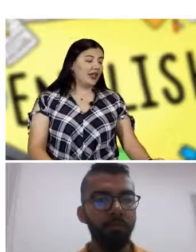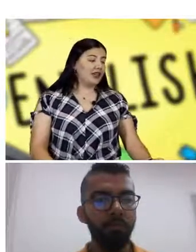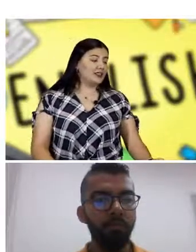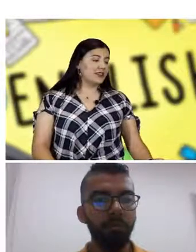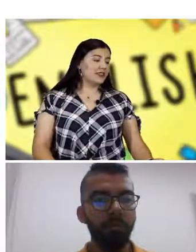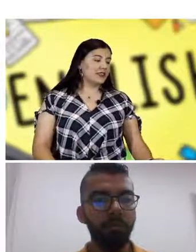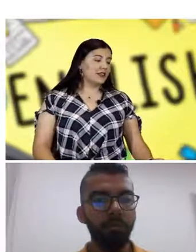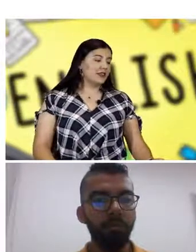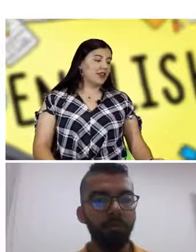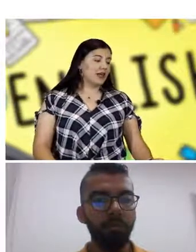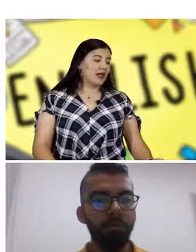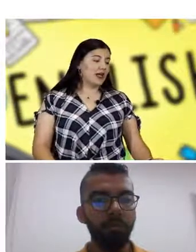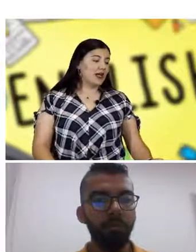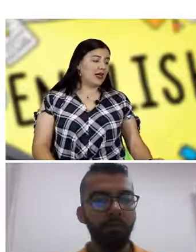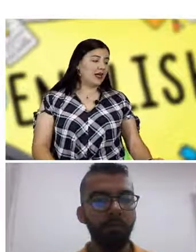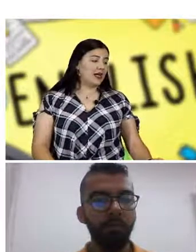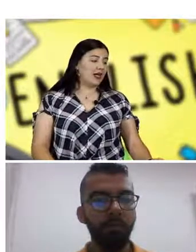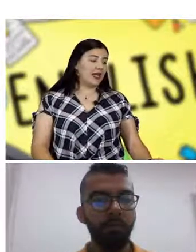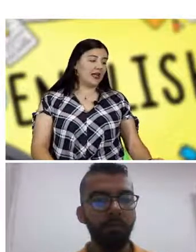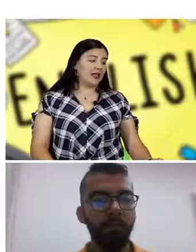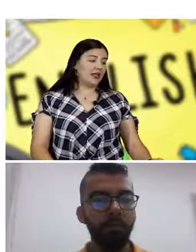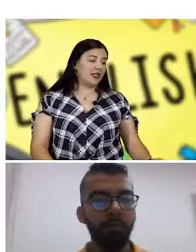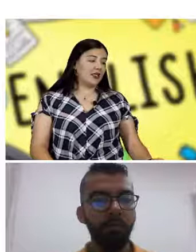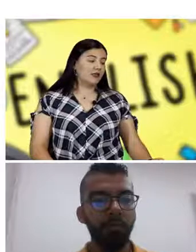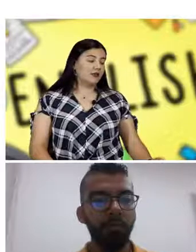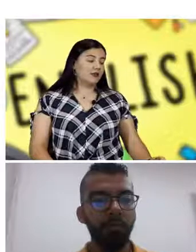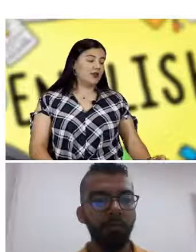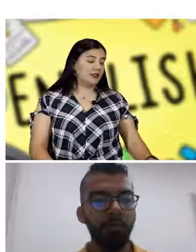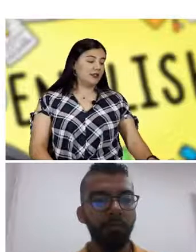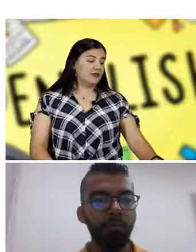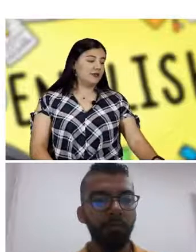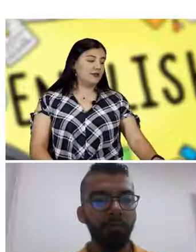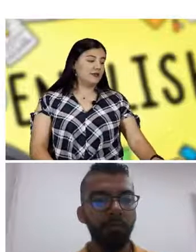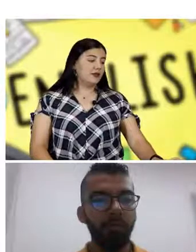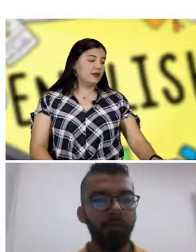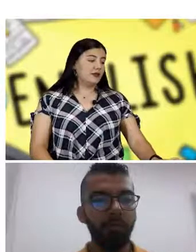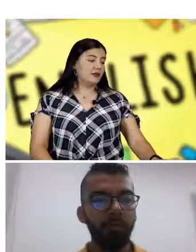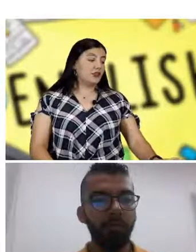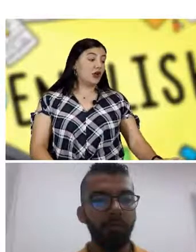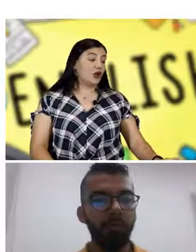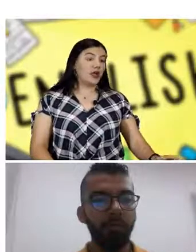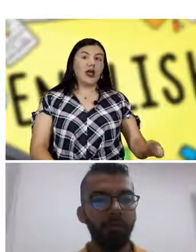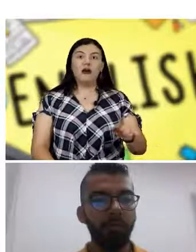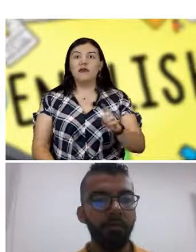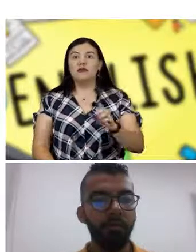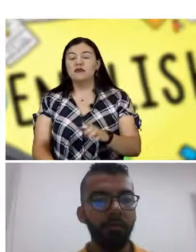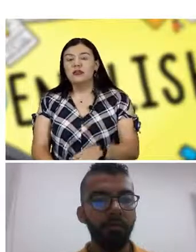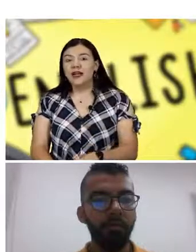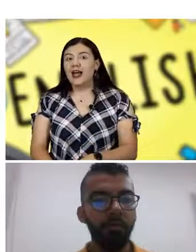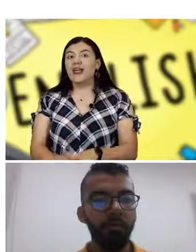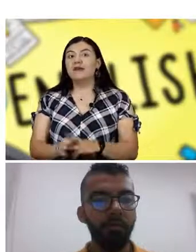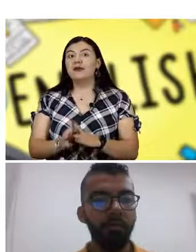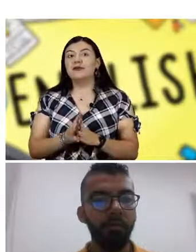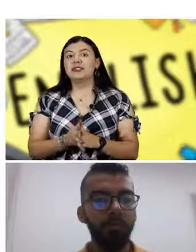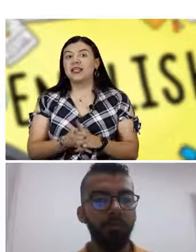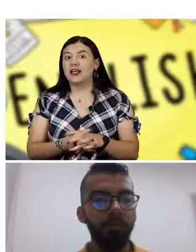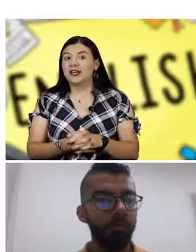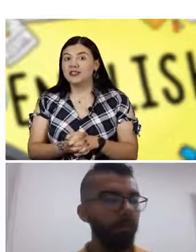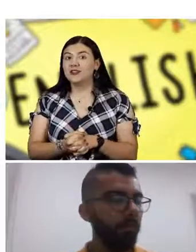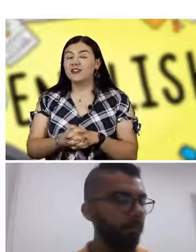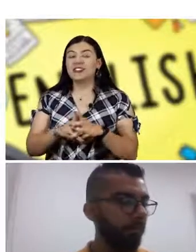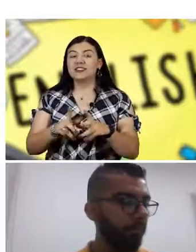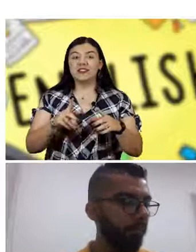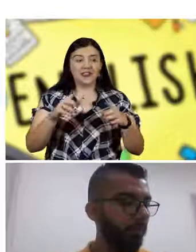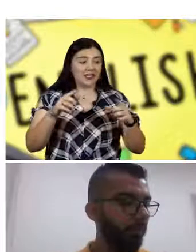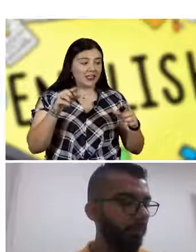So it's a head, right? Sorry. Oh, I made a mistake,